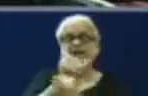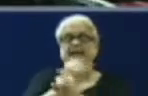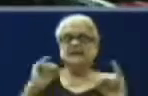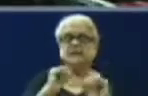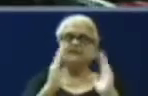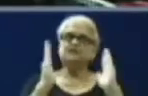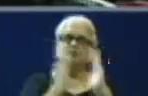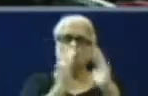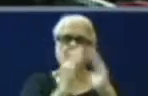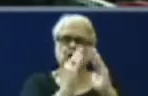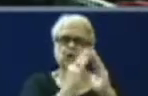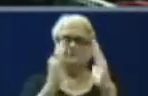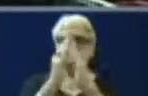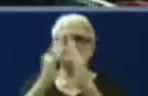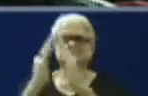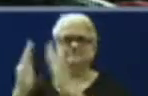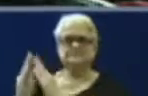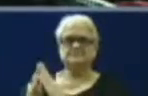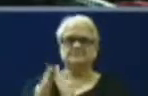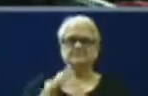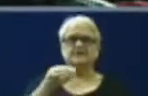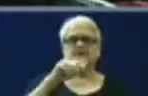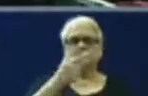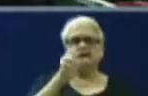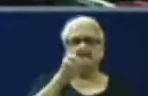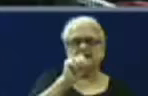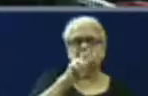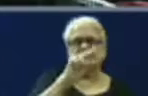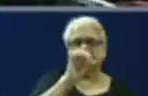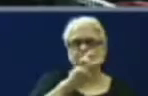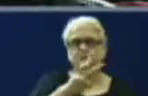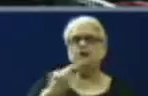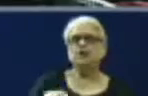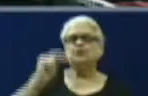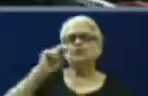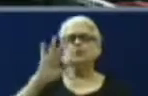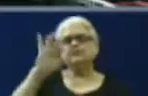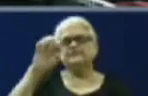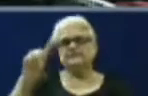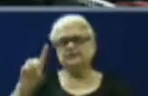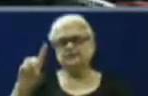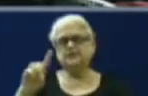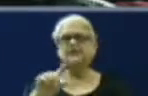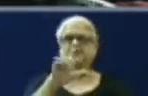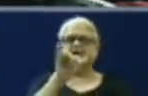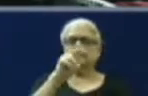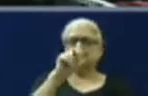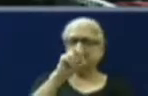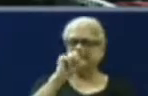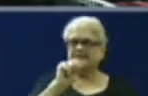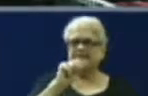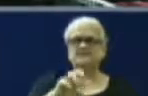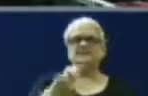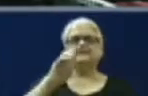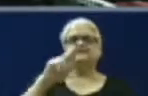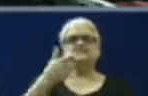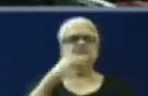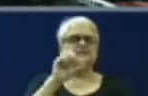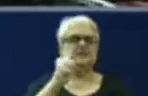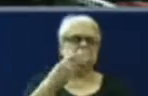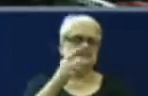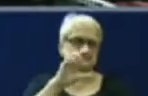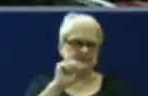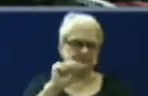small cities, from Glenview to Northfield, Graymore, Devondale to Linden, Douglas Hills, and